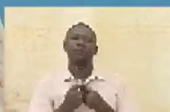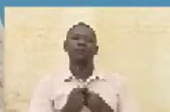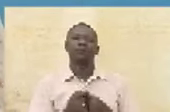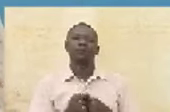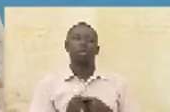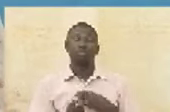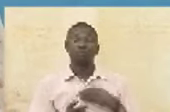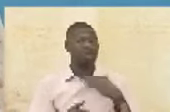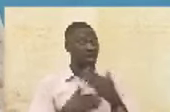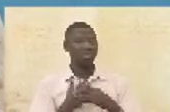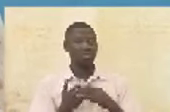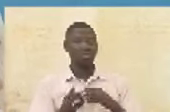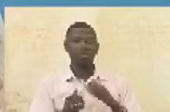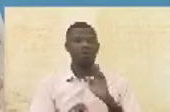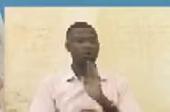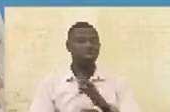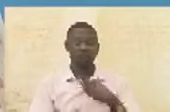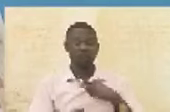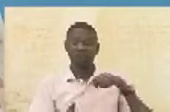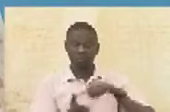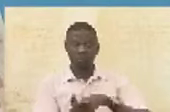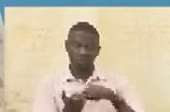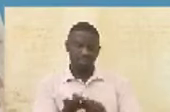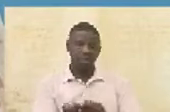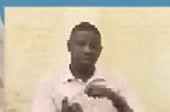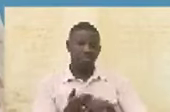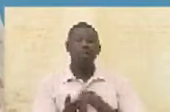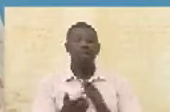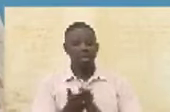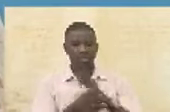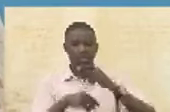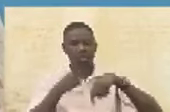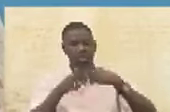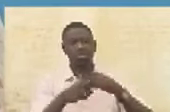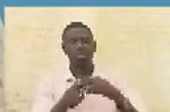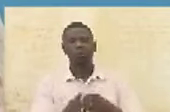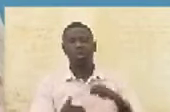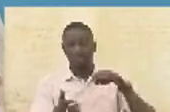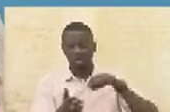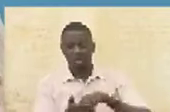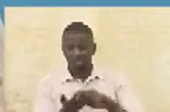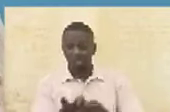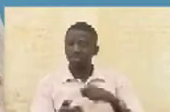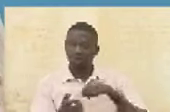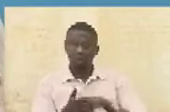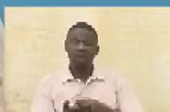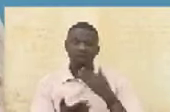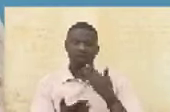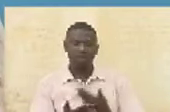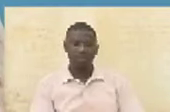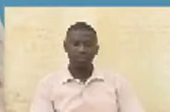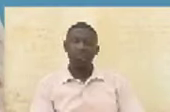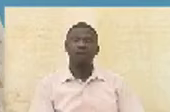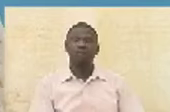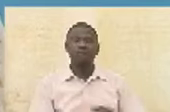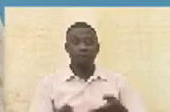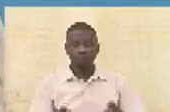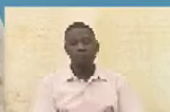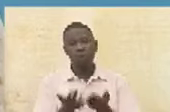But that didn't stop me from breaking the groundnuts. We did that until the end.